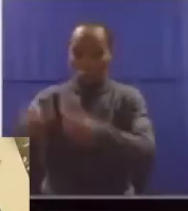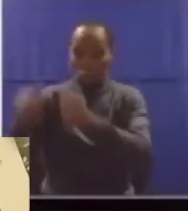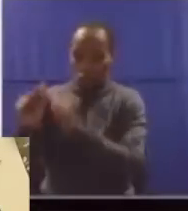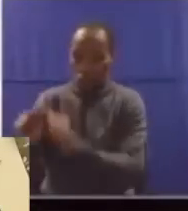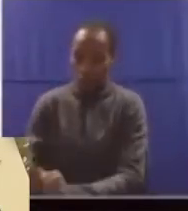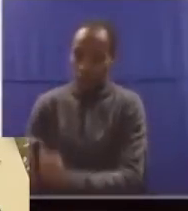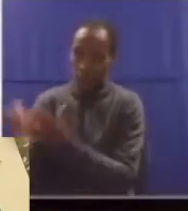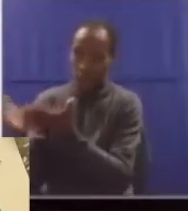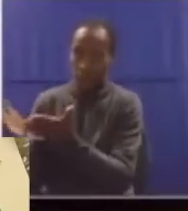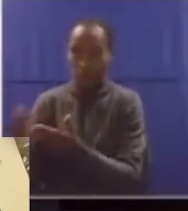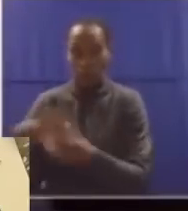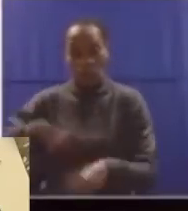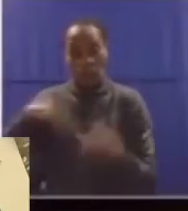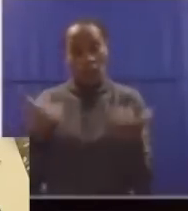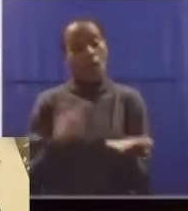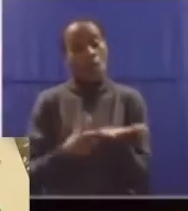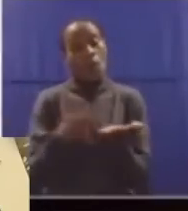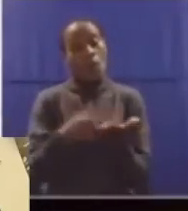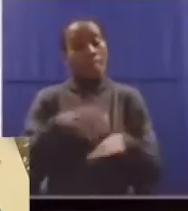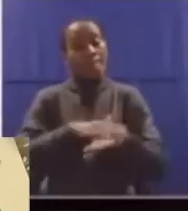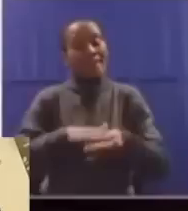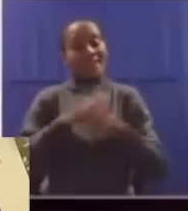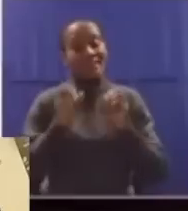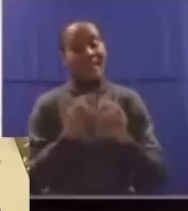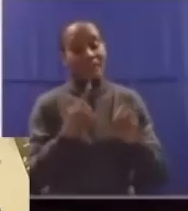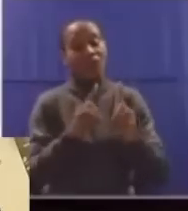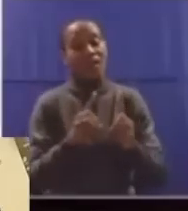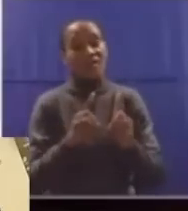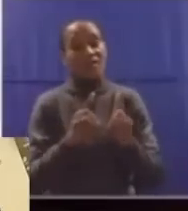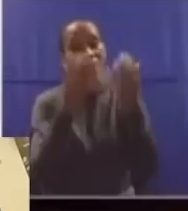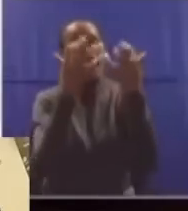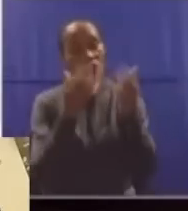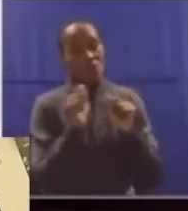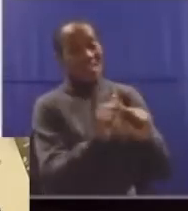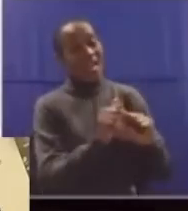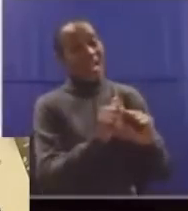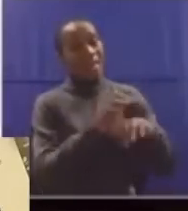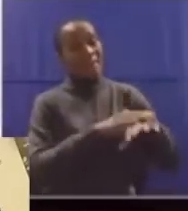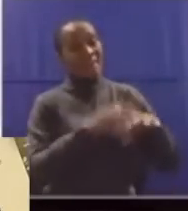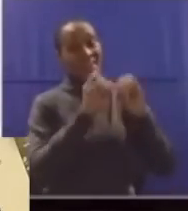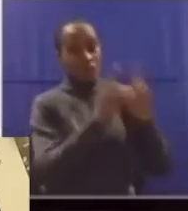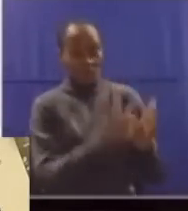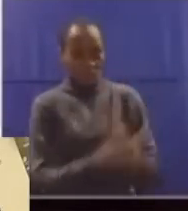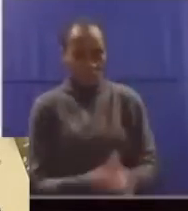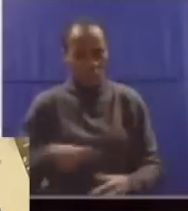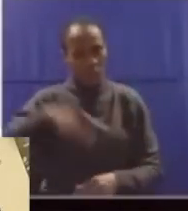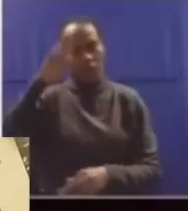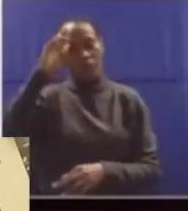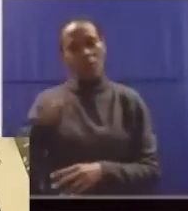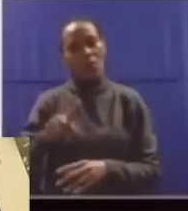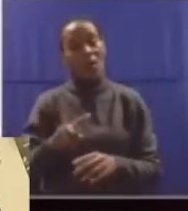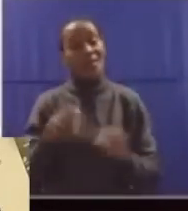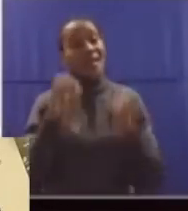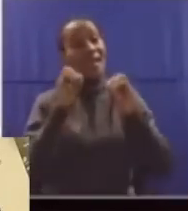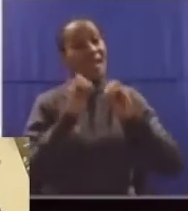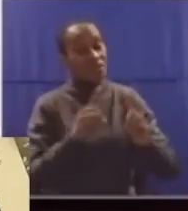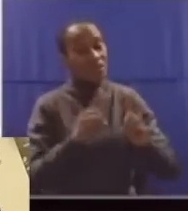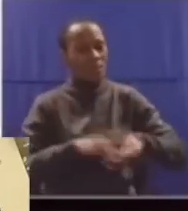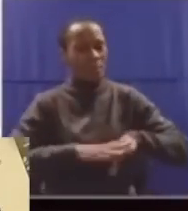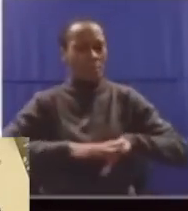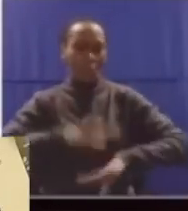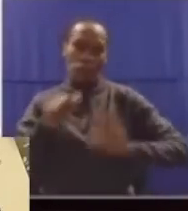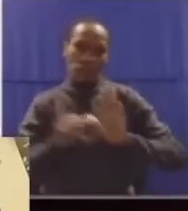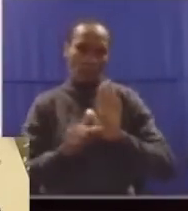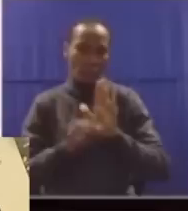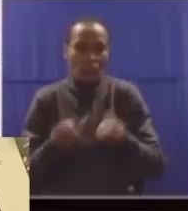Chairperson, as we debate the basic education budget vote, we must remember that quality education is the most powerful tool to